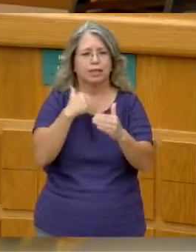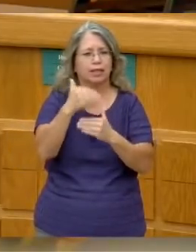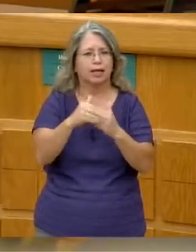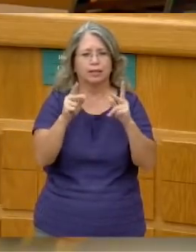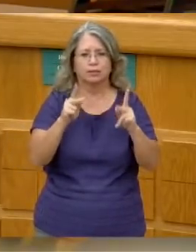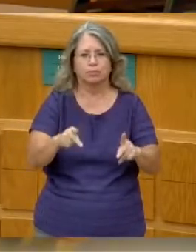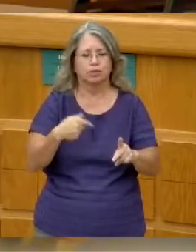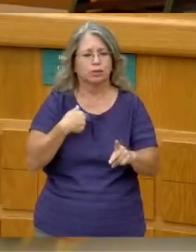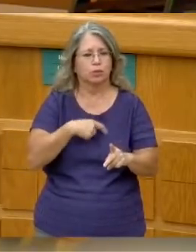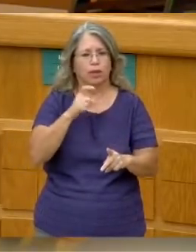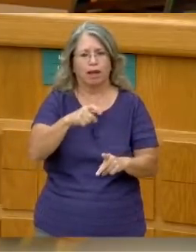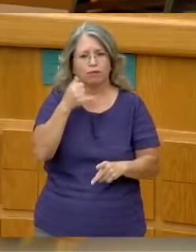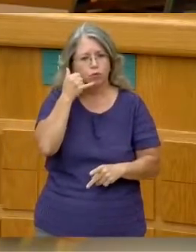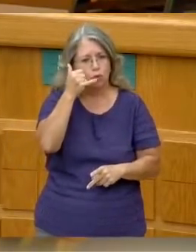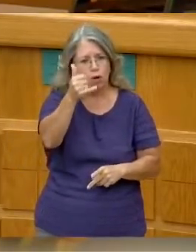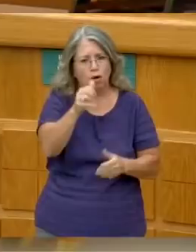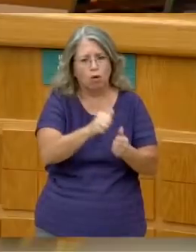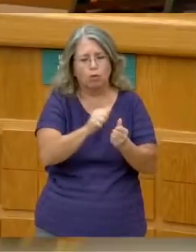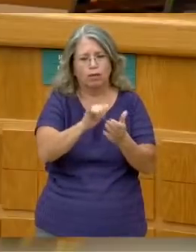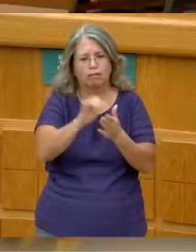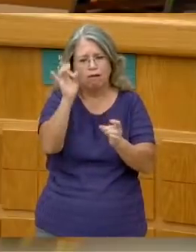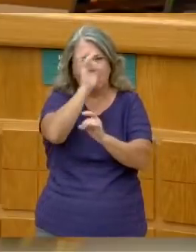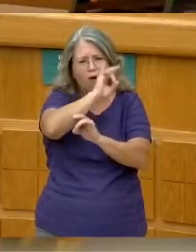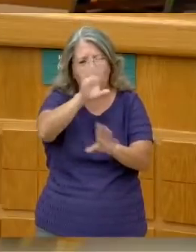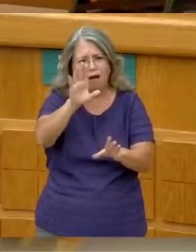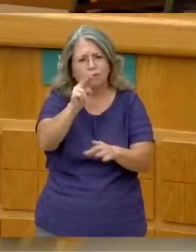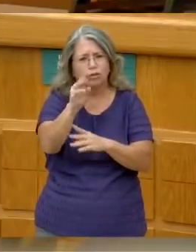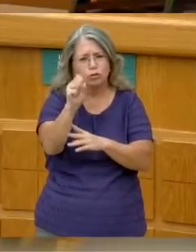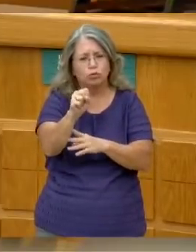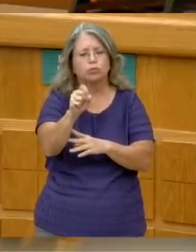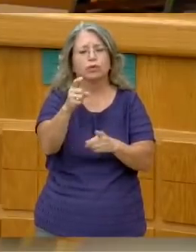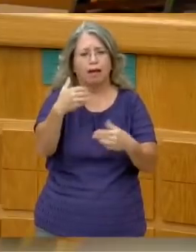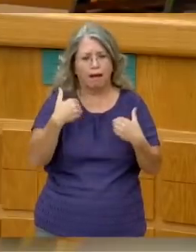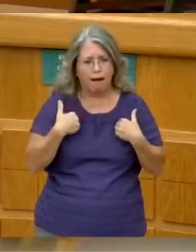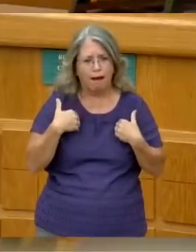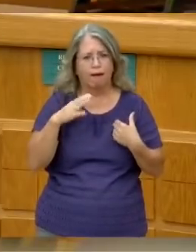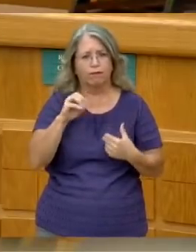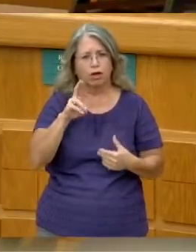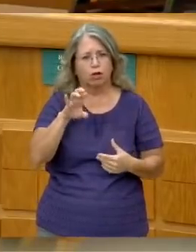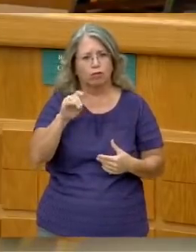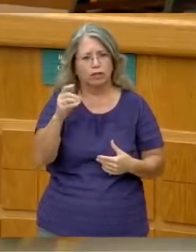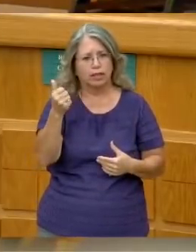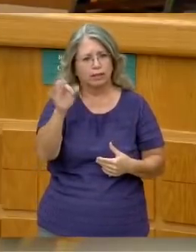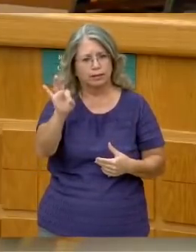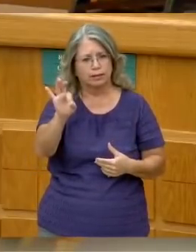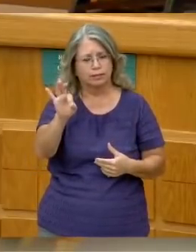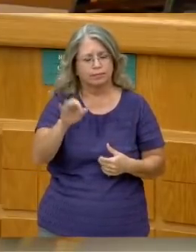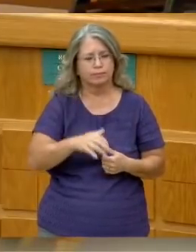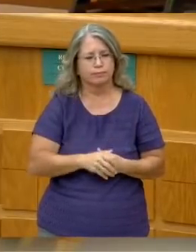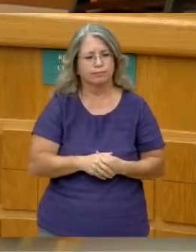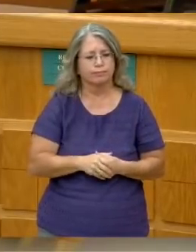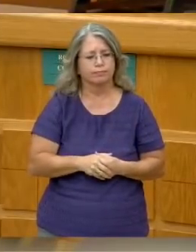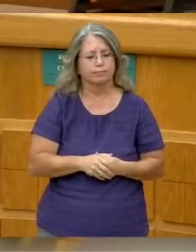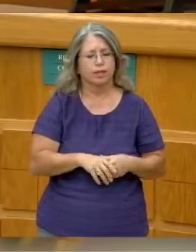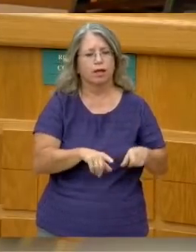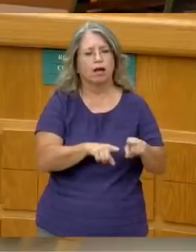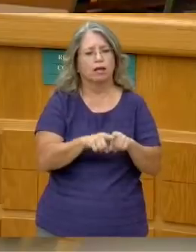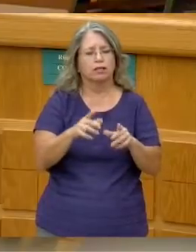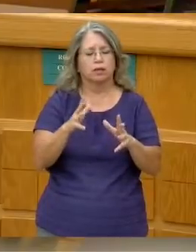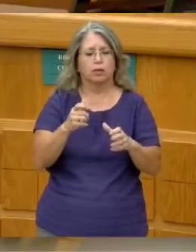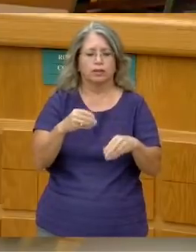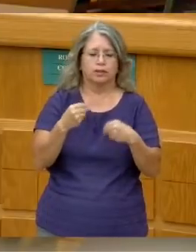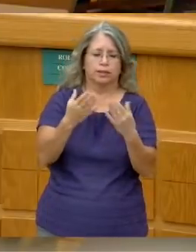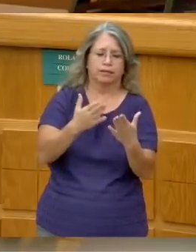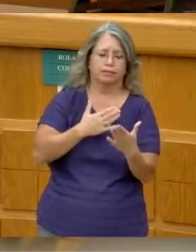the devastating news that you have COVID-19. I also want to extend my condolences to